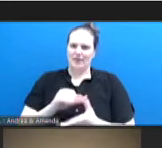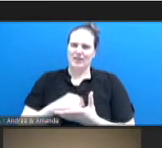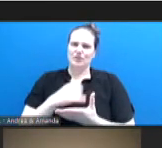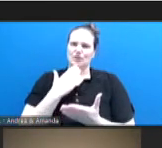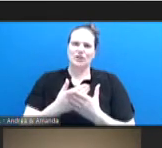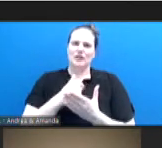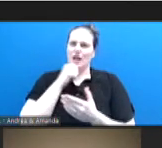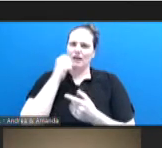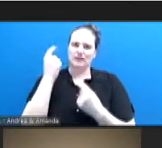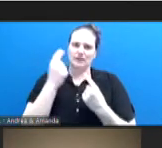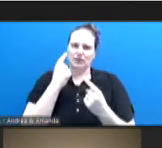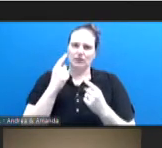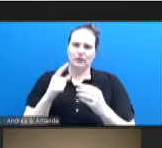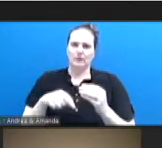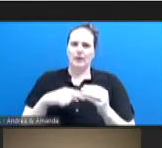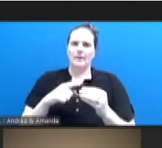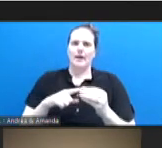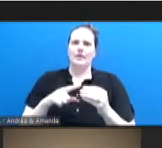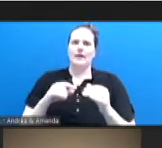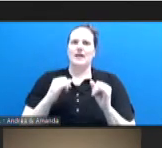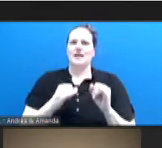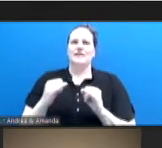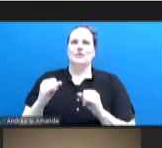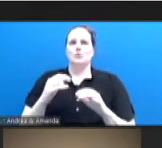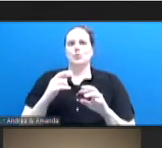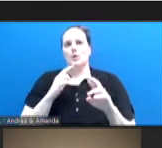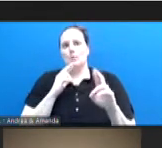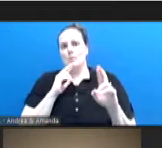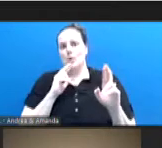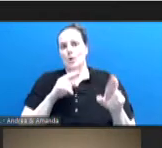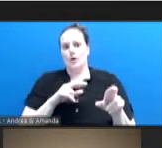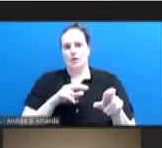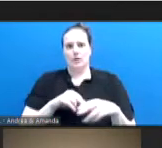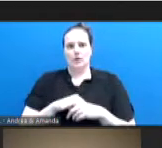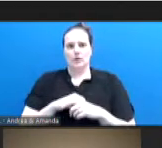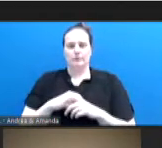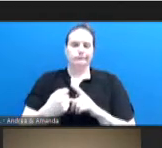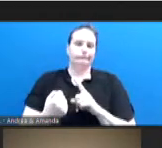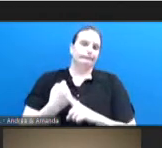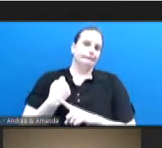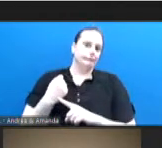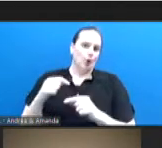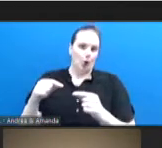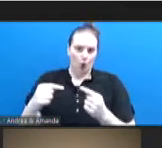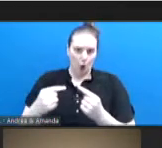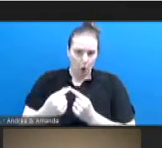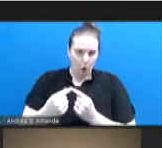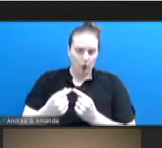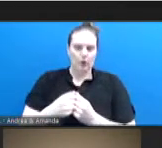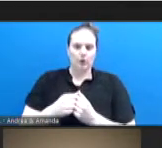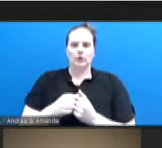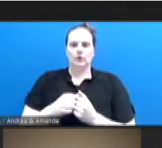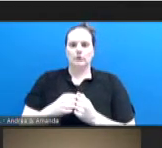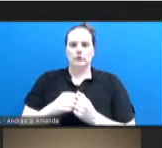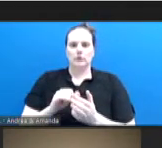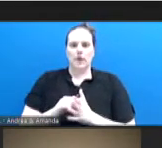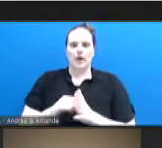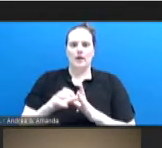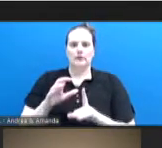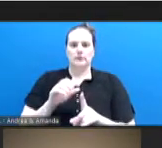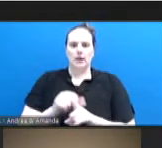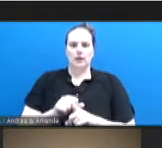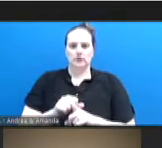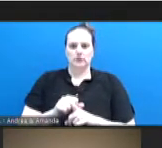about the individuals reporting that they have been assaulted or hurt, or the ones, that were attacked.